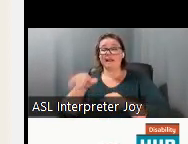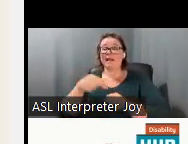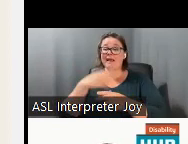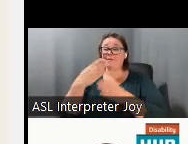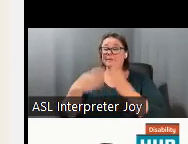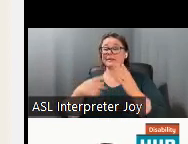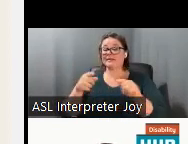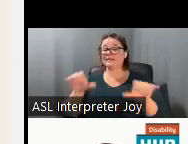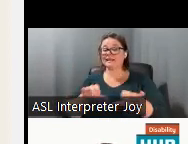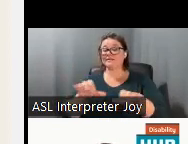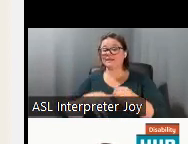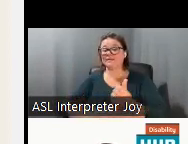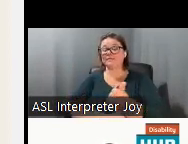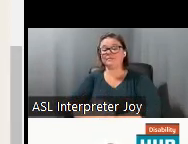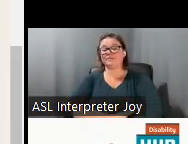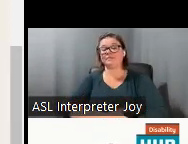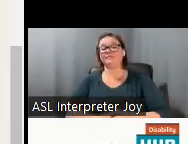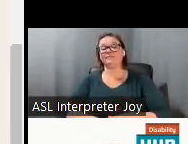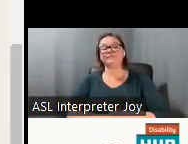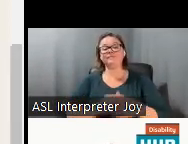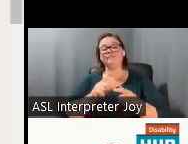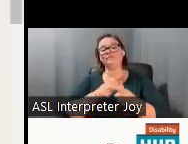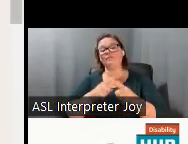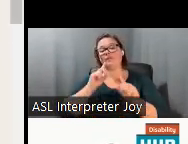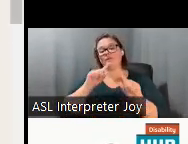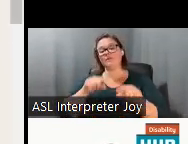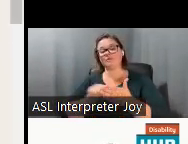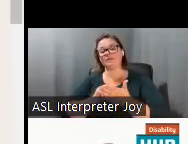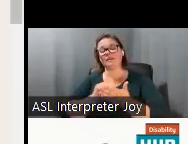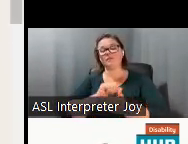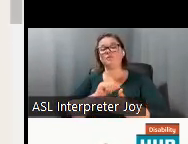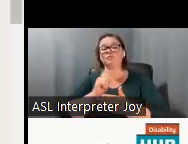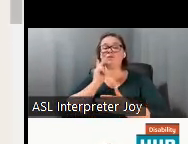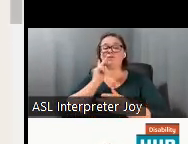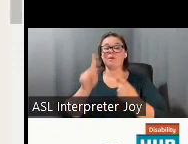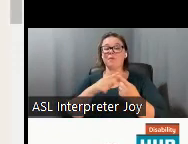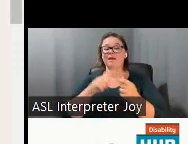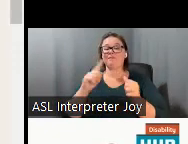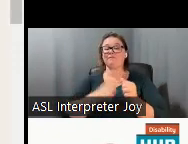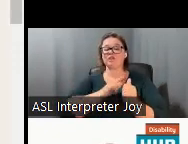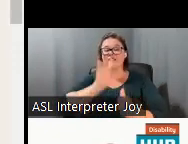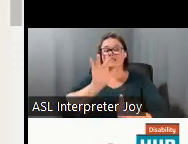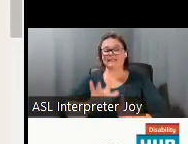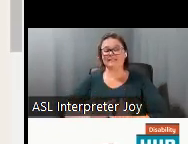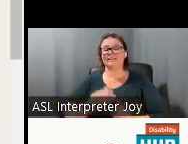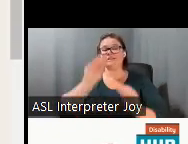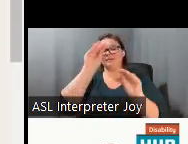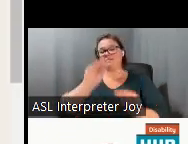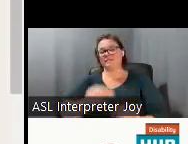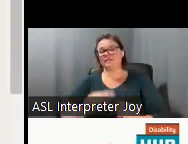activity. And those results page that we saw when I first clicked into here, it just puts it all into a